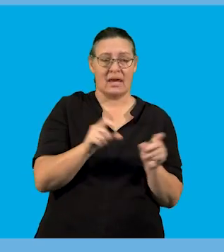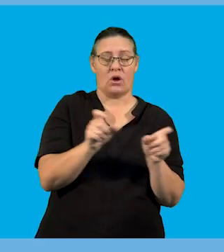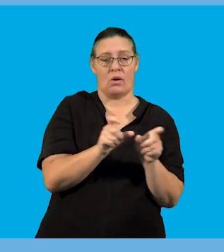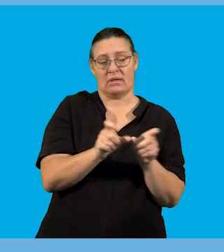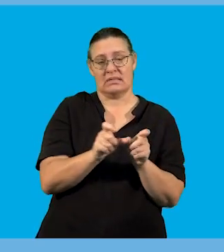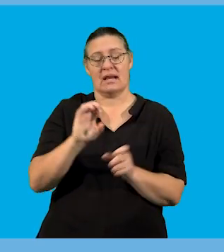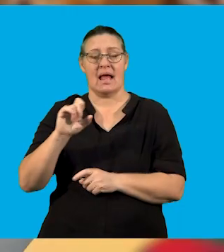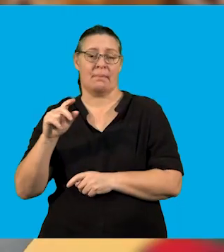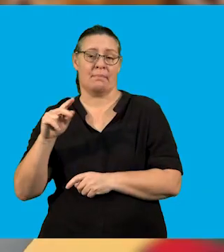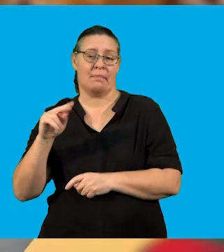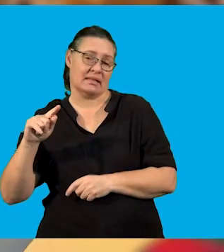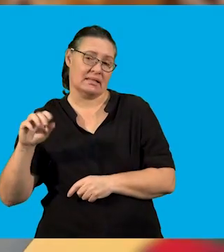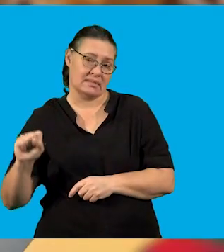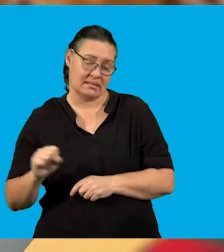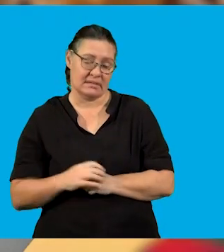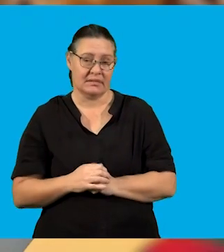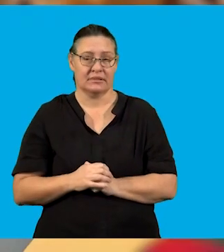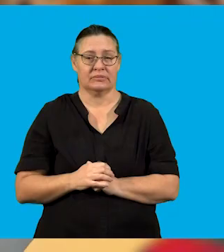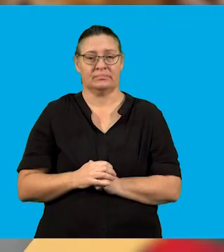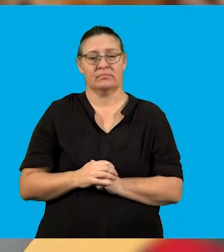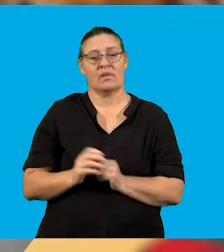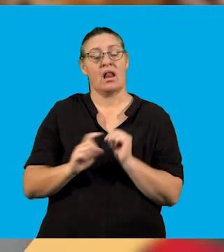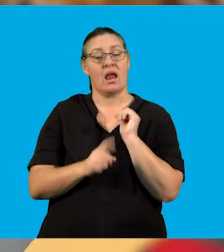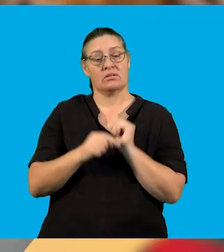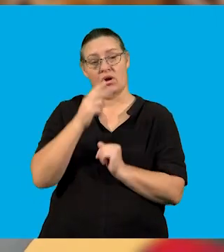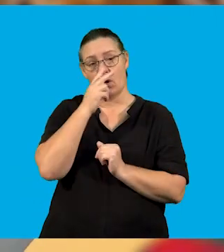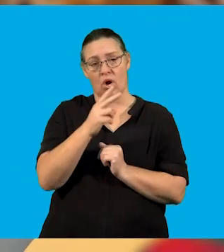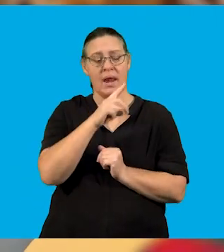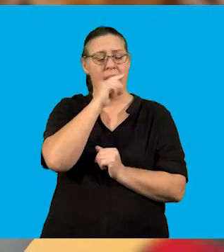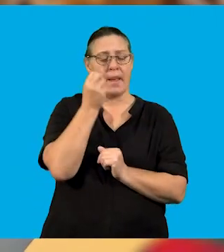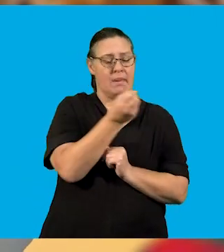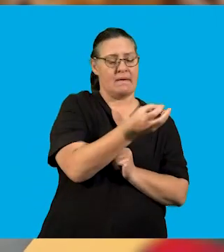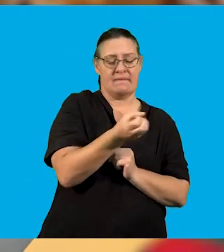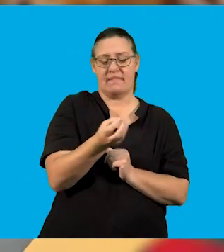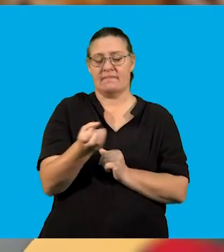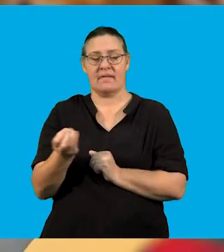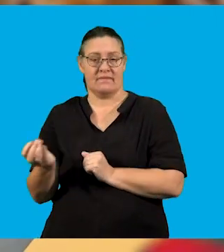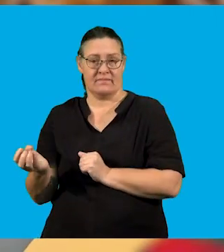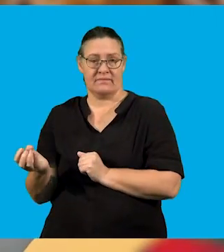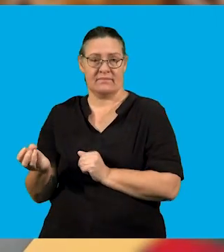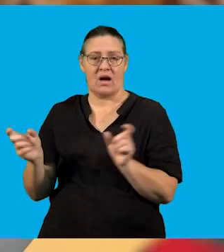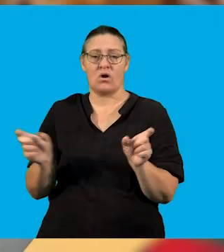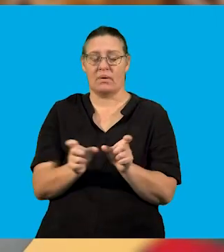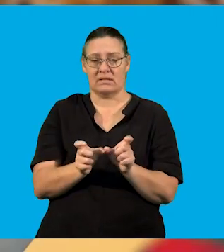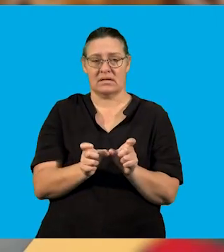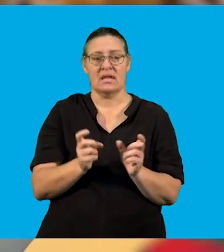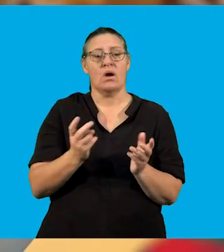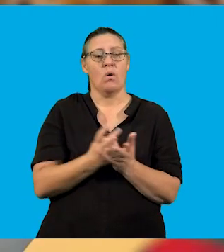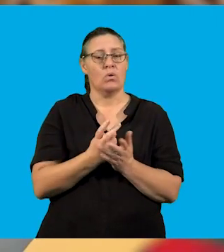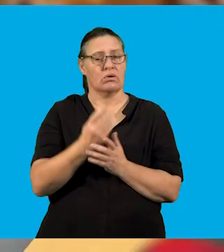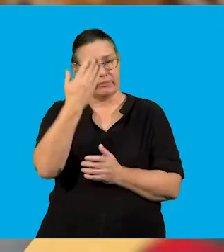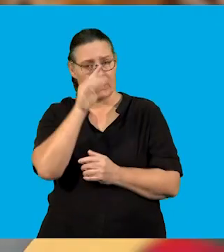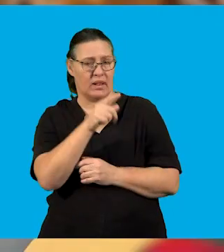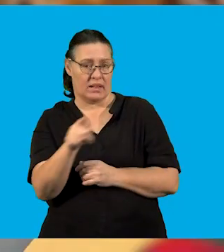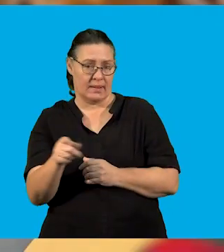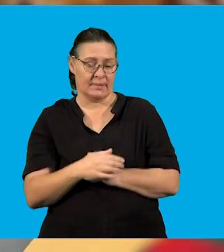and elements. And then lastly, we're going to be looking at how to name the compounds that you're going to be dealing with and other compounds that we are